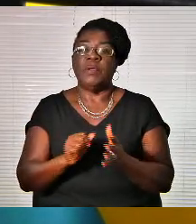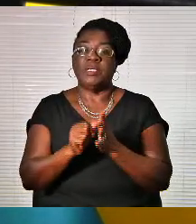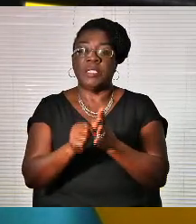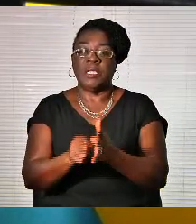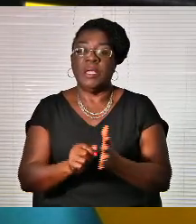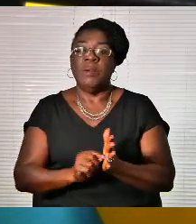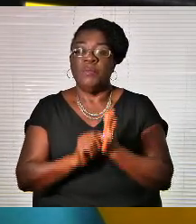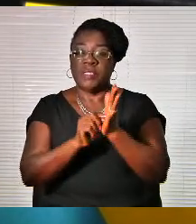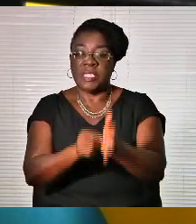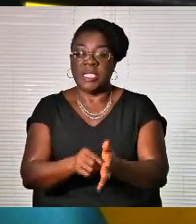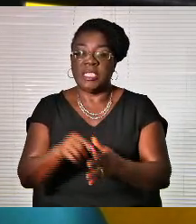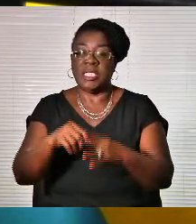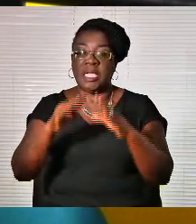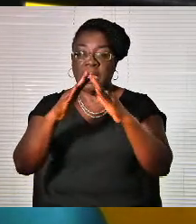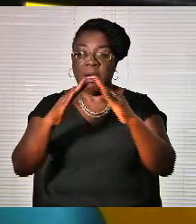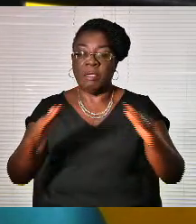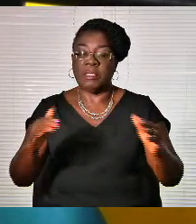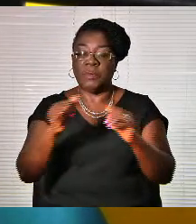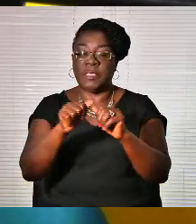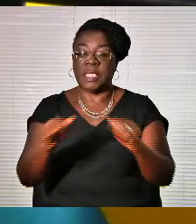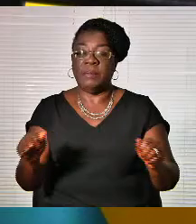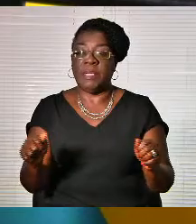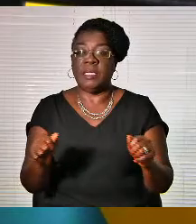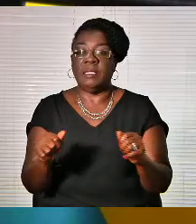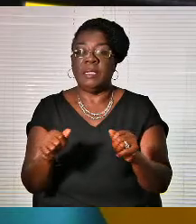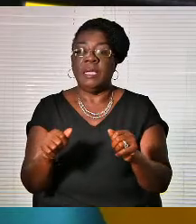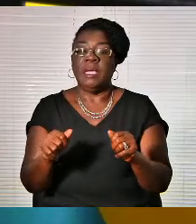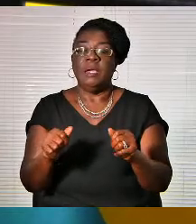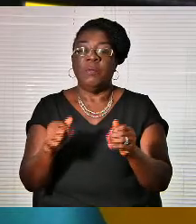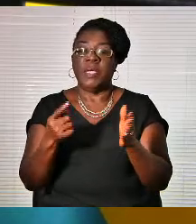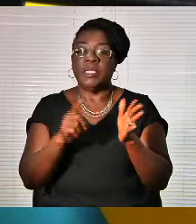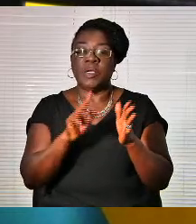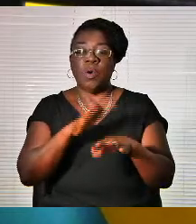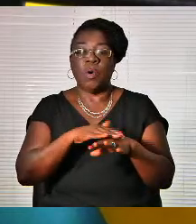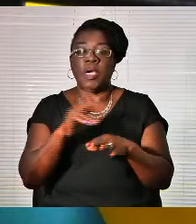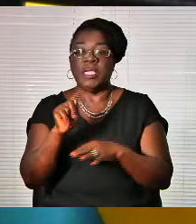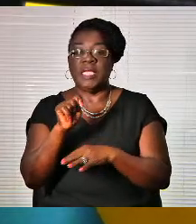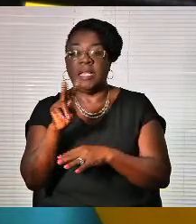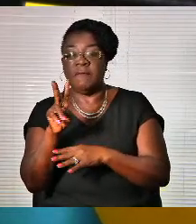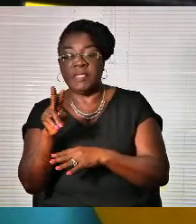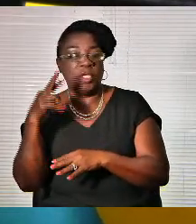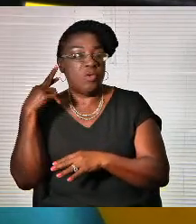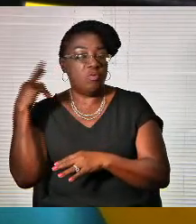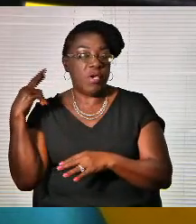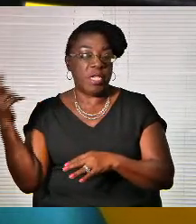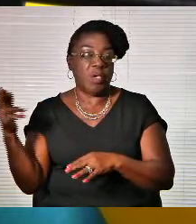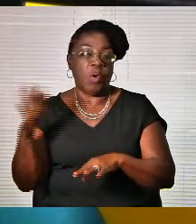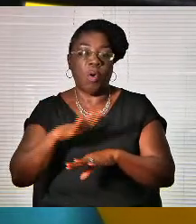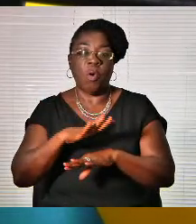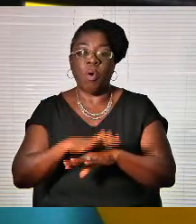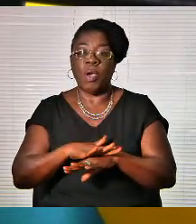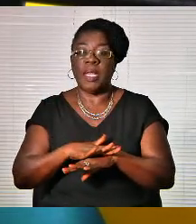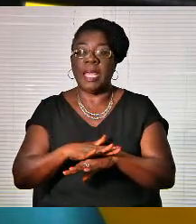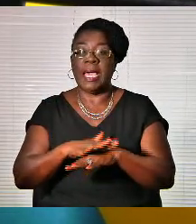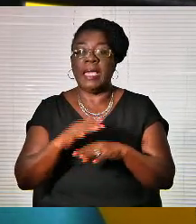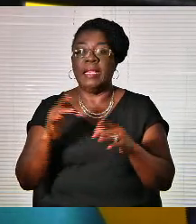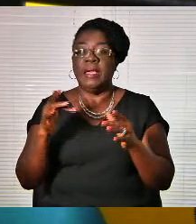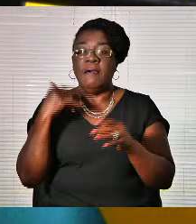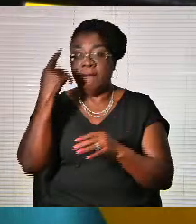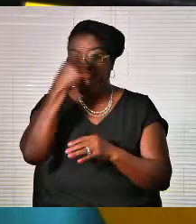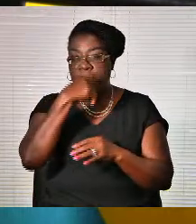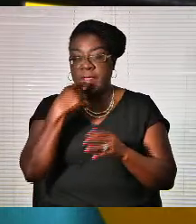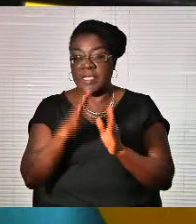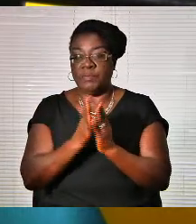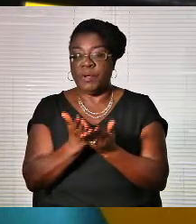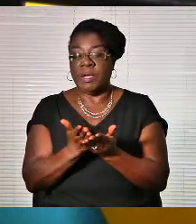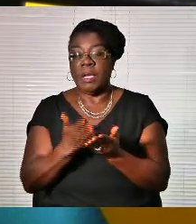presentations in the House of Assembly, webinars, television, radio, and online interviews, please be assured